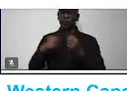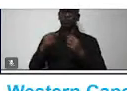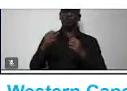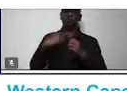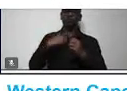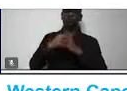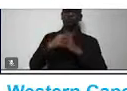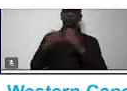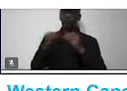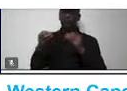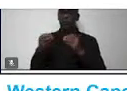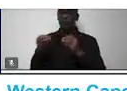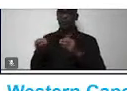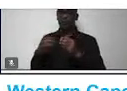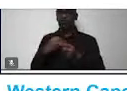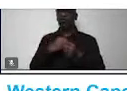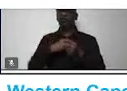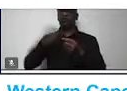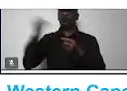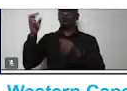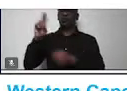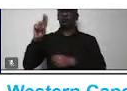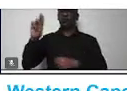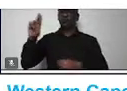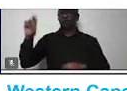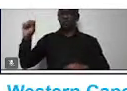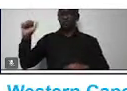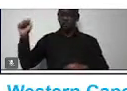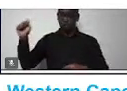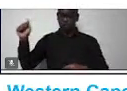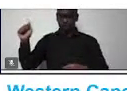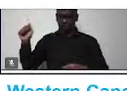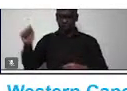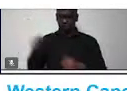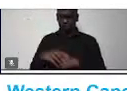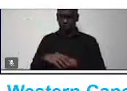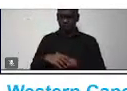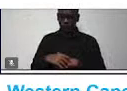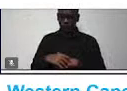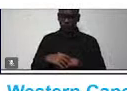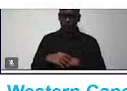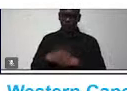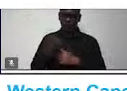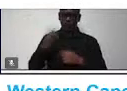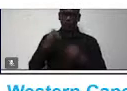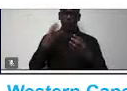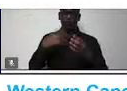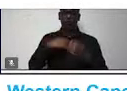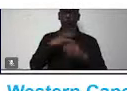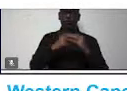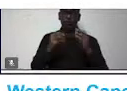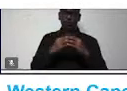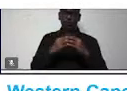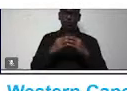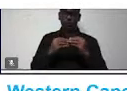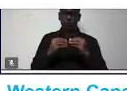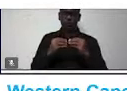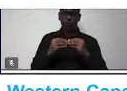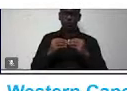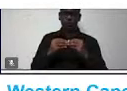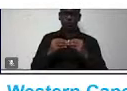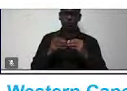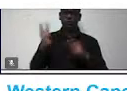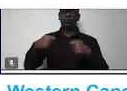lot of the Western Cape citrus is destined for the US, or the market is set